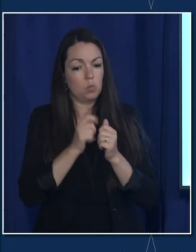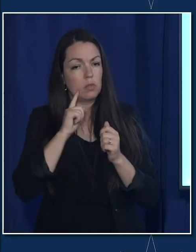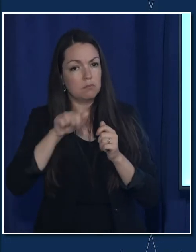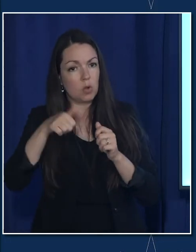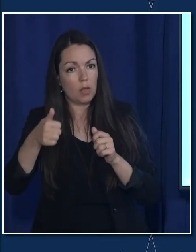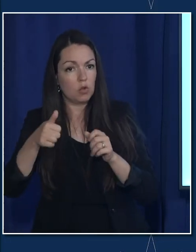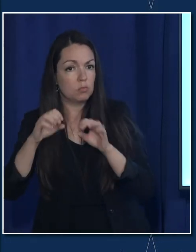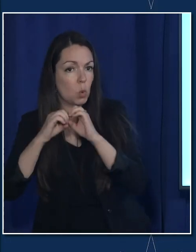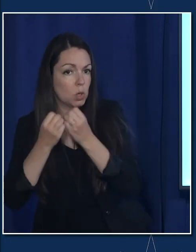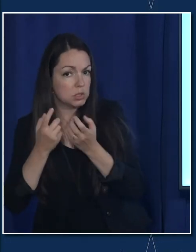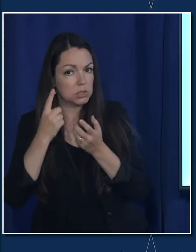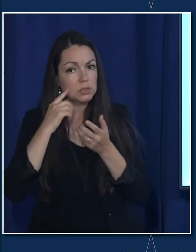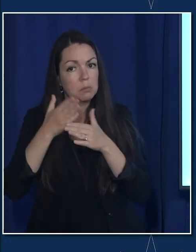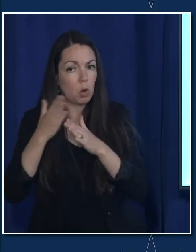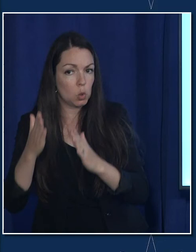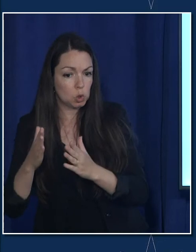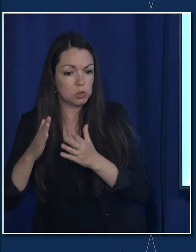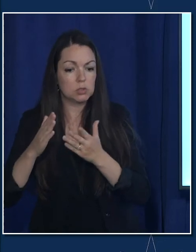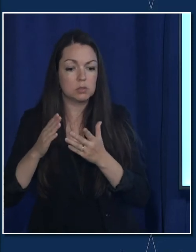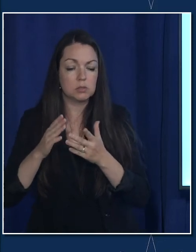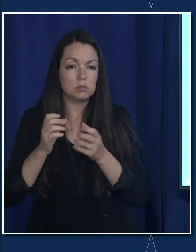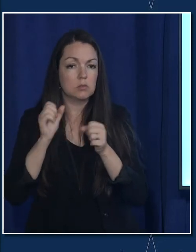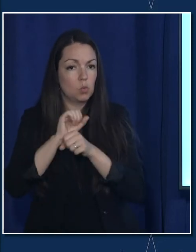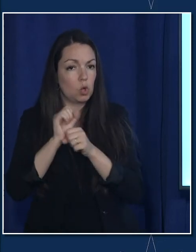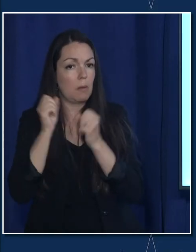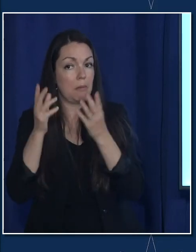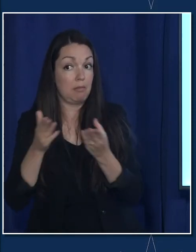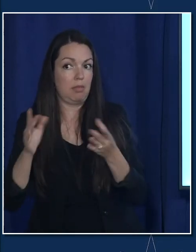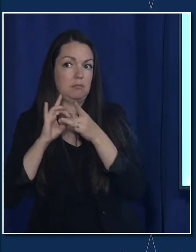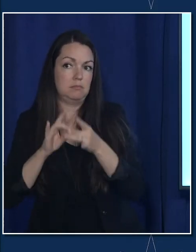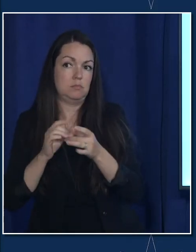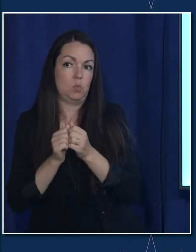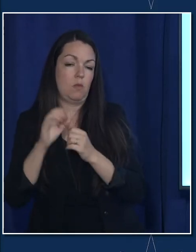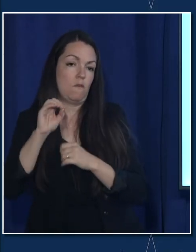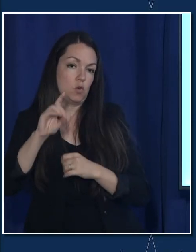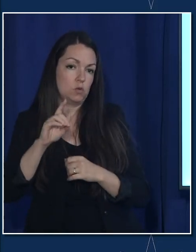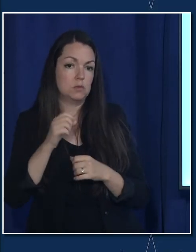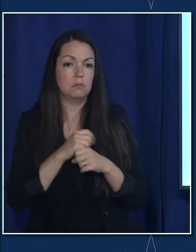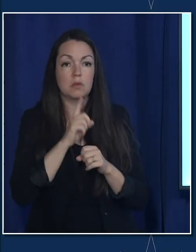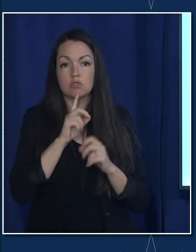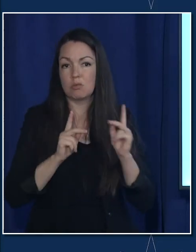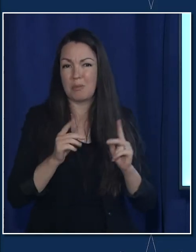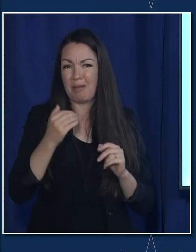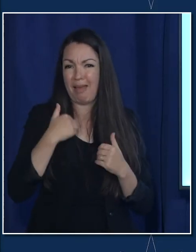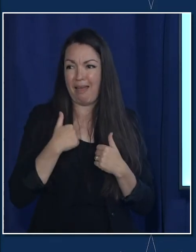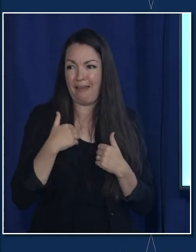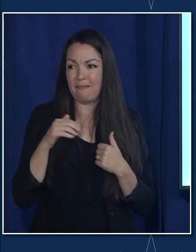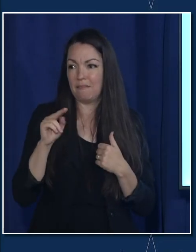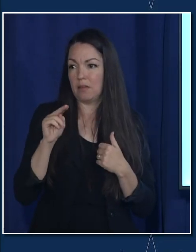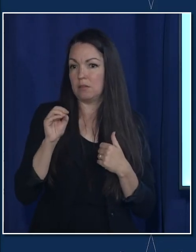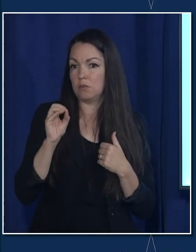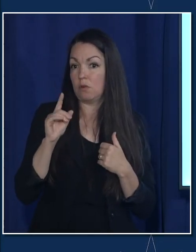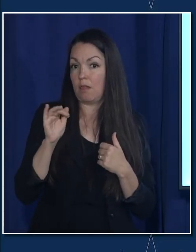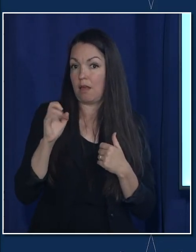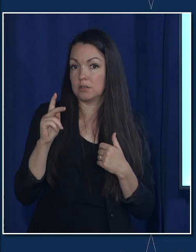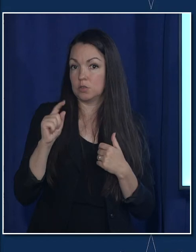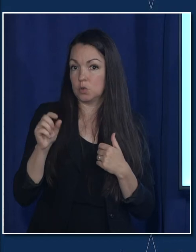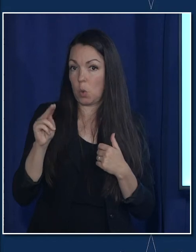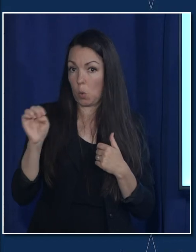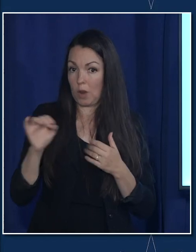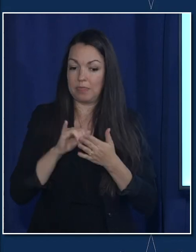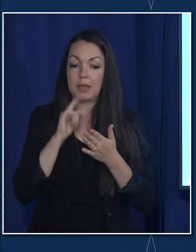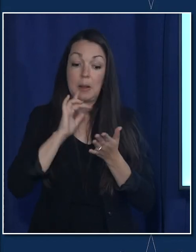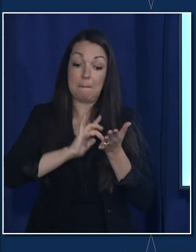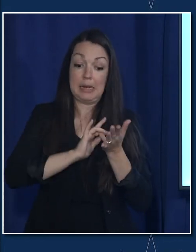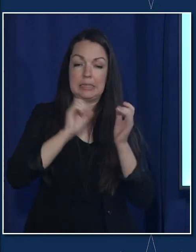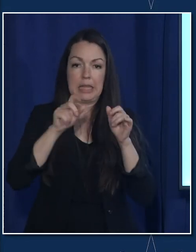of new things related to overdose, making sure people have Naloxone, which is the medication that can reverse somebody who is having